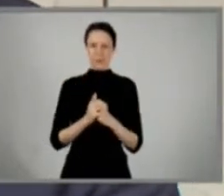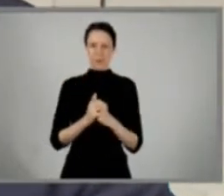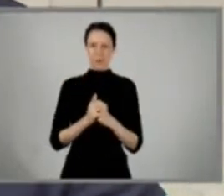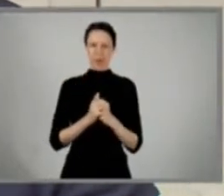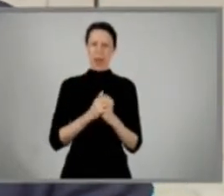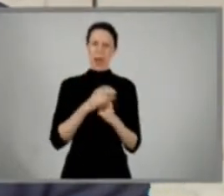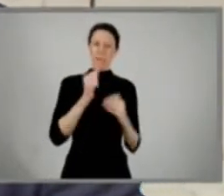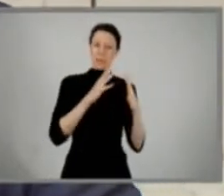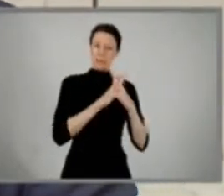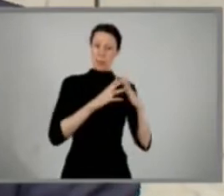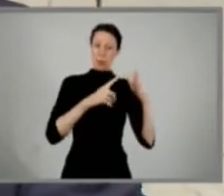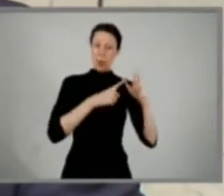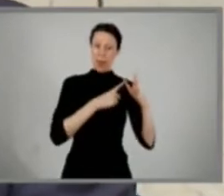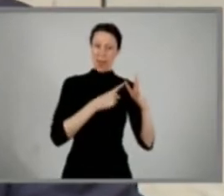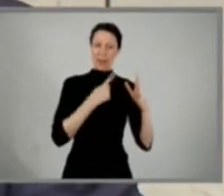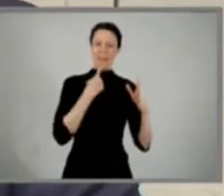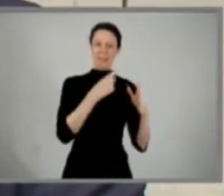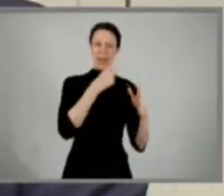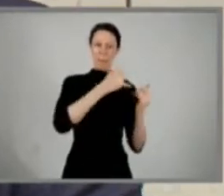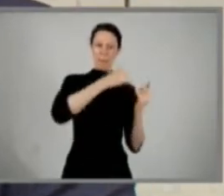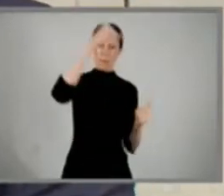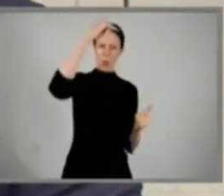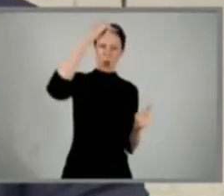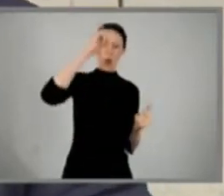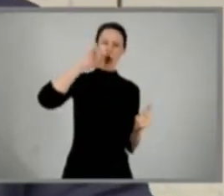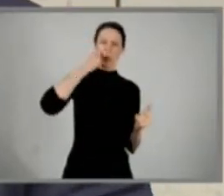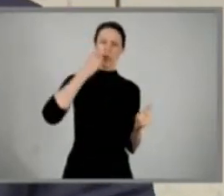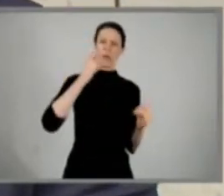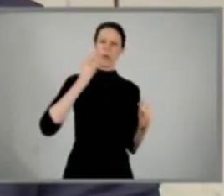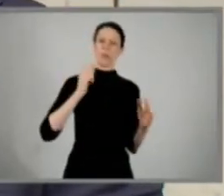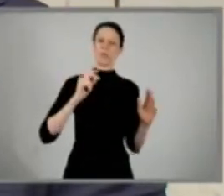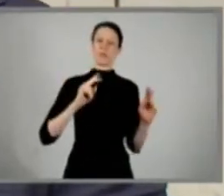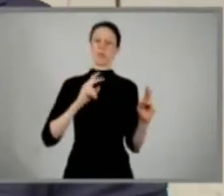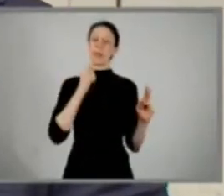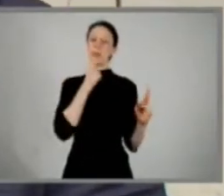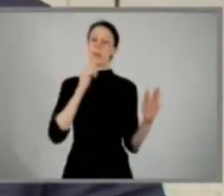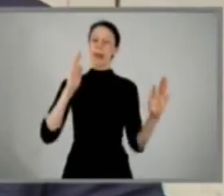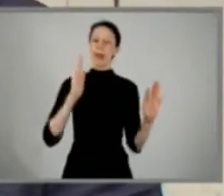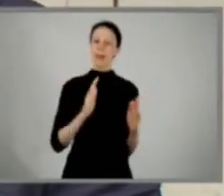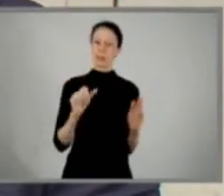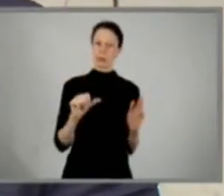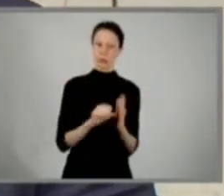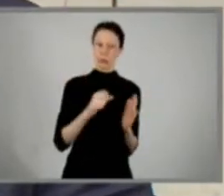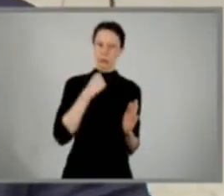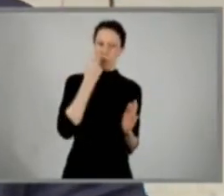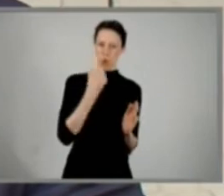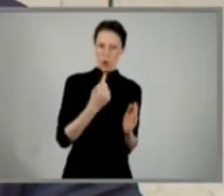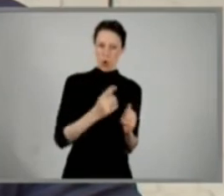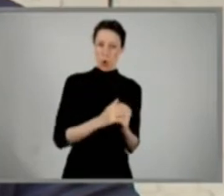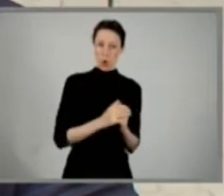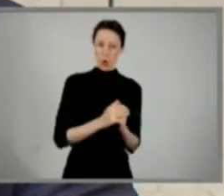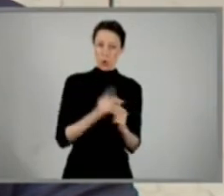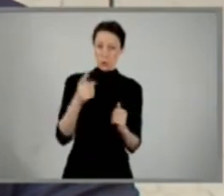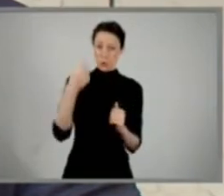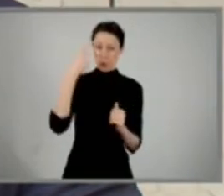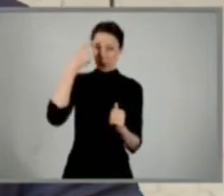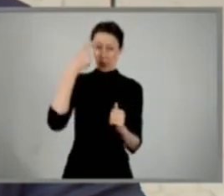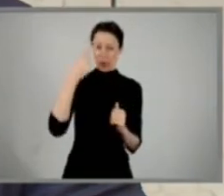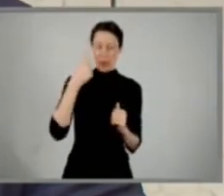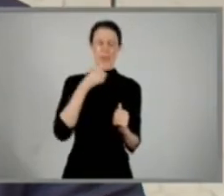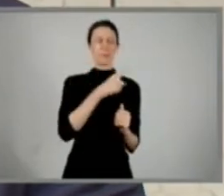border right back up should the risks come back. Have you encouraged them not to be so hasty, especially with potentially some of